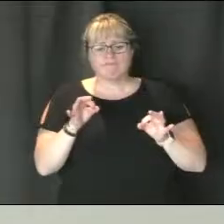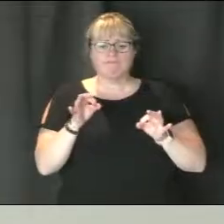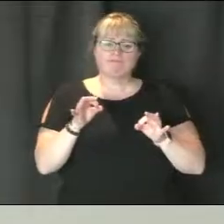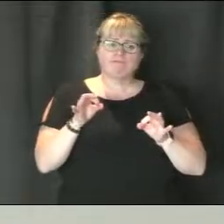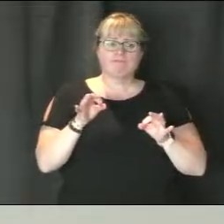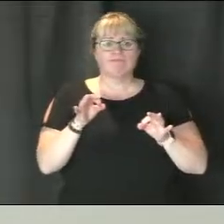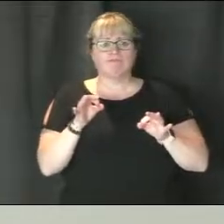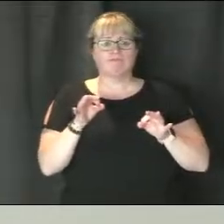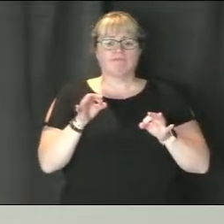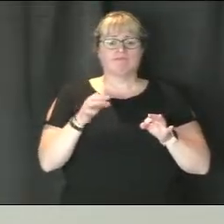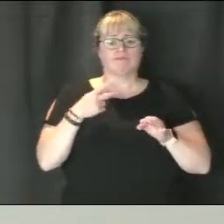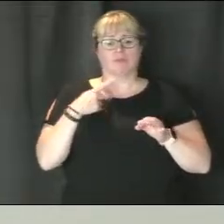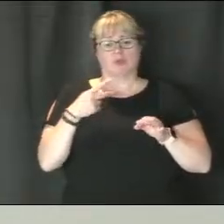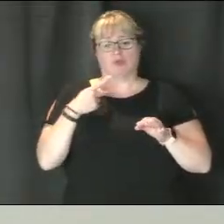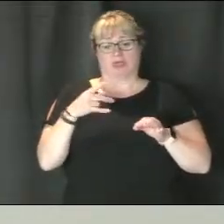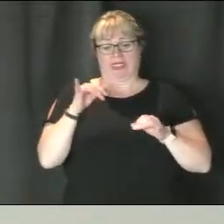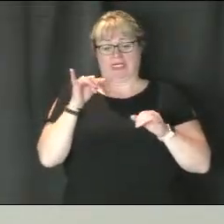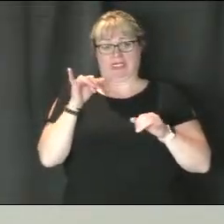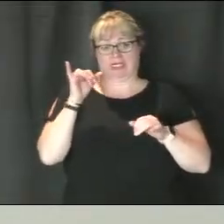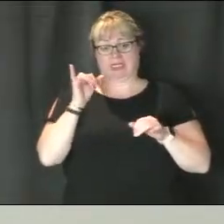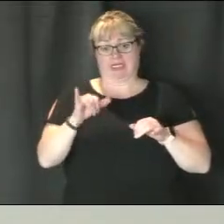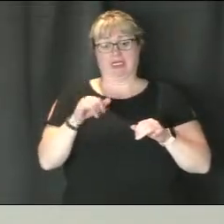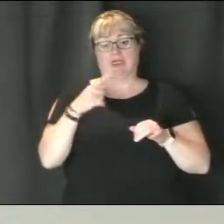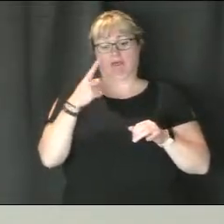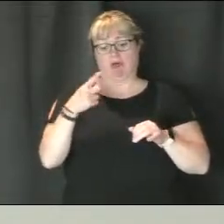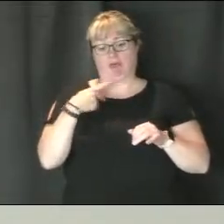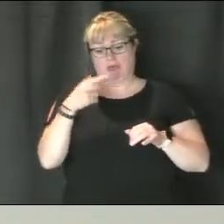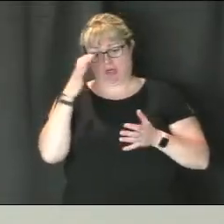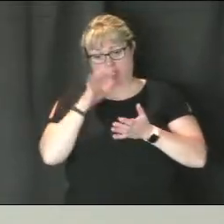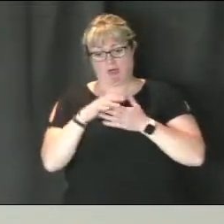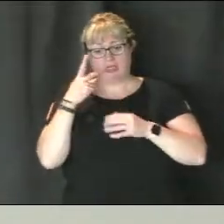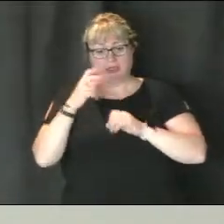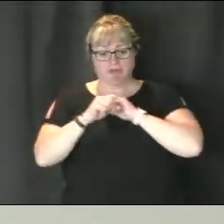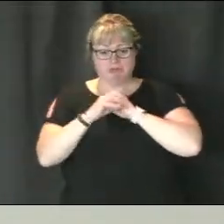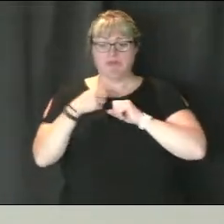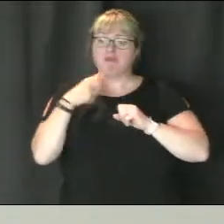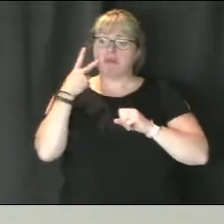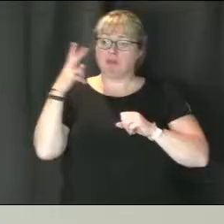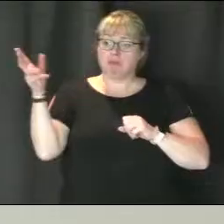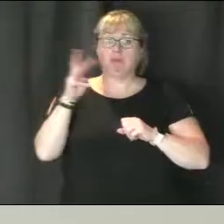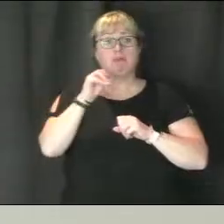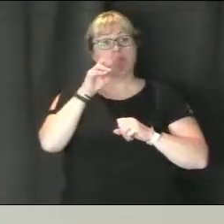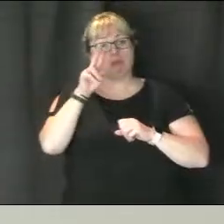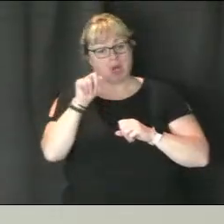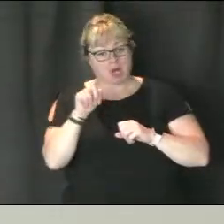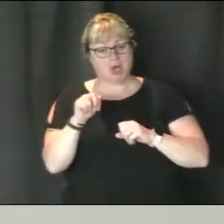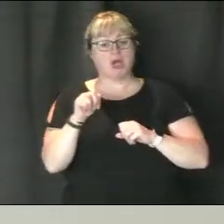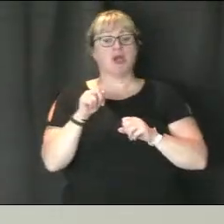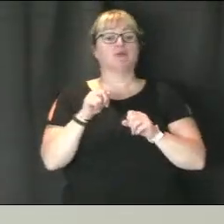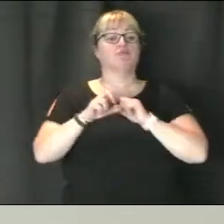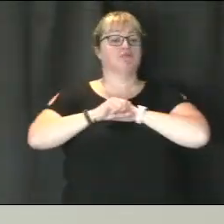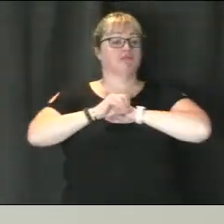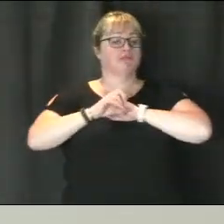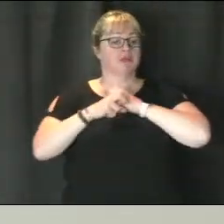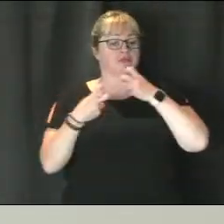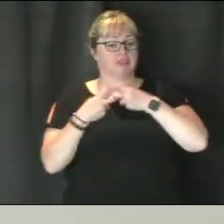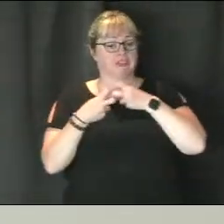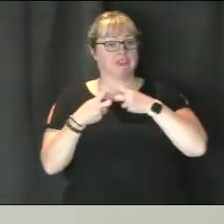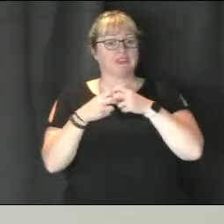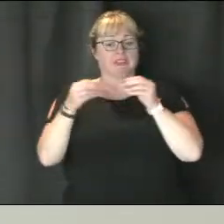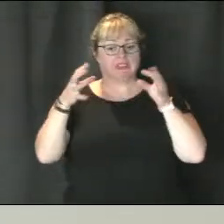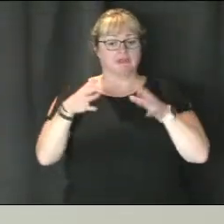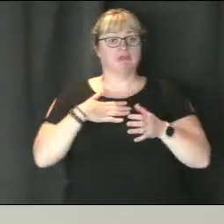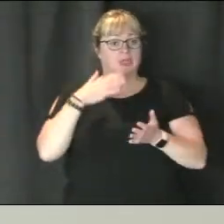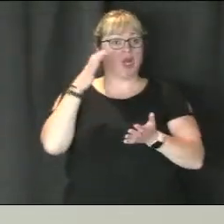And in that particular, one of them was Memorial looking for a physics teacher. My husband was head